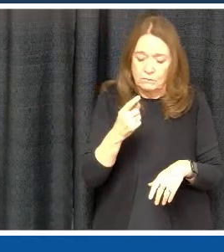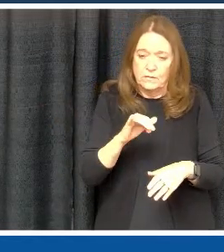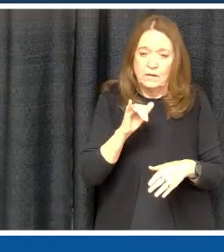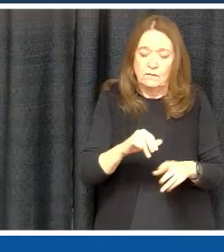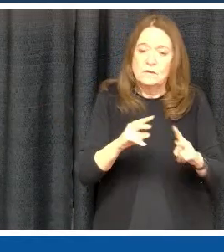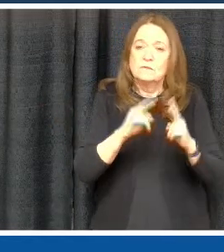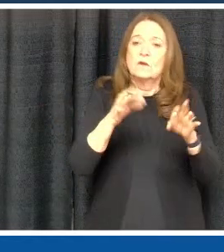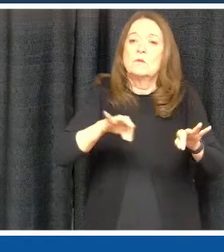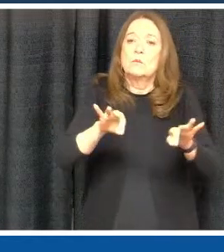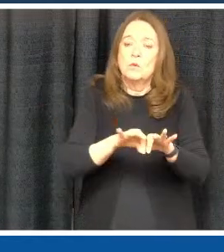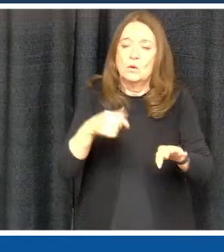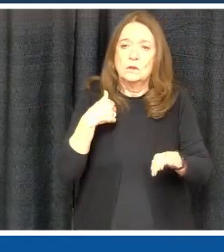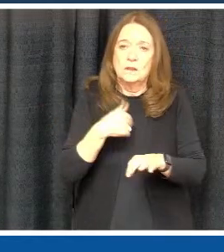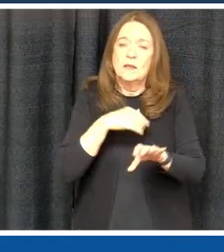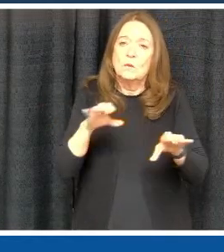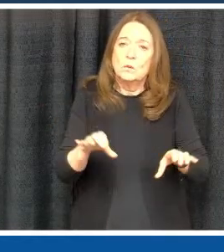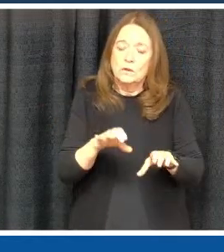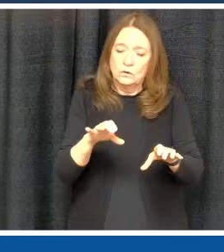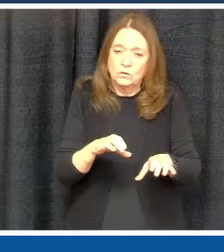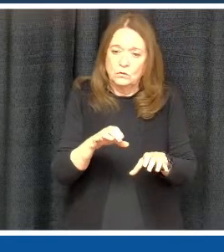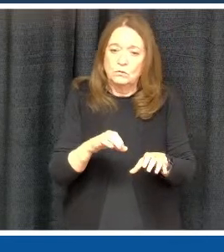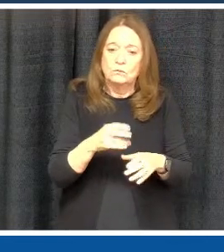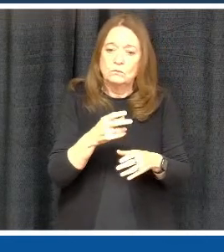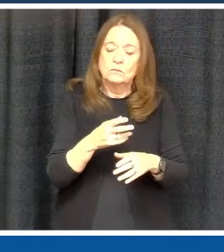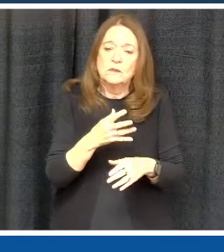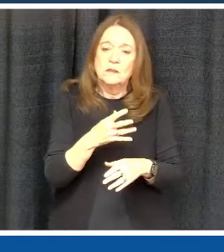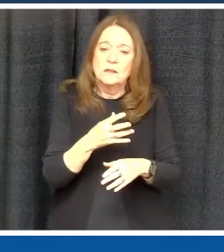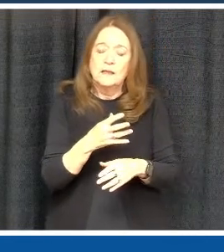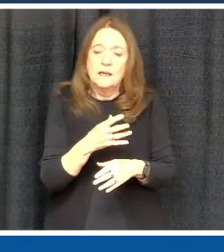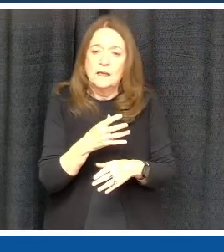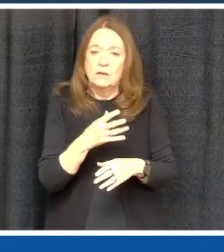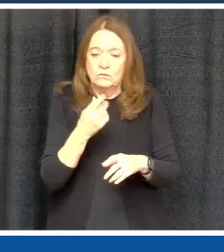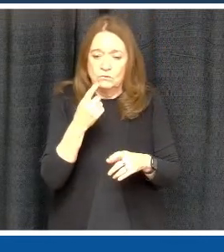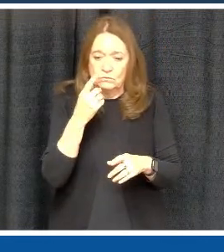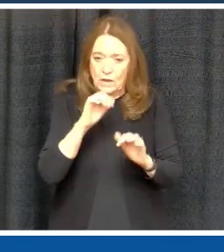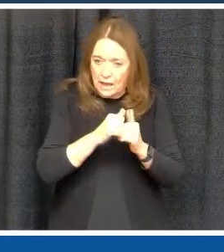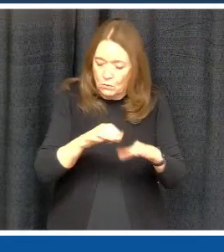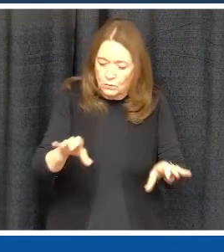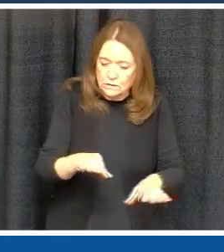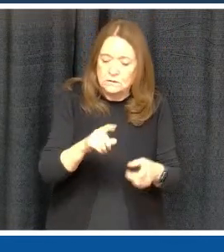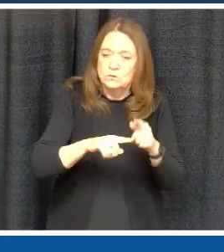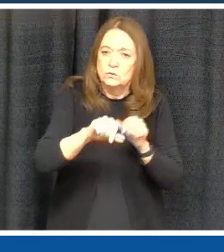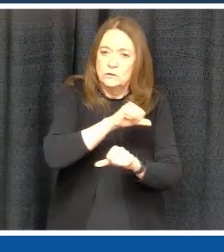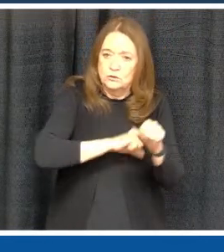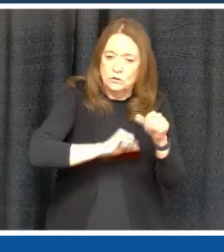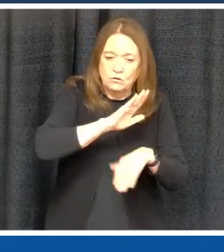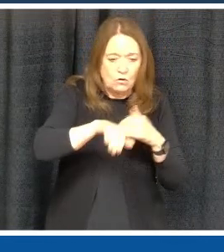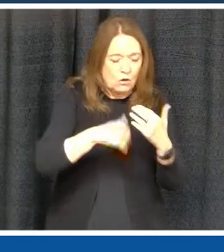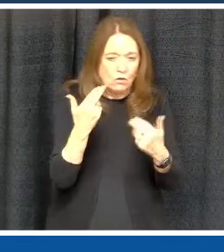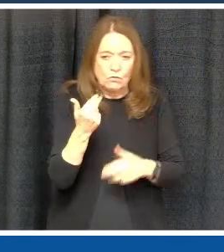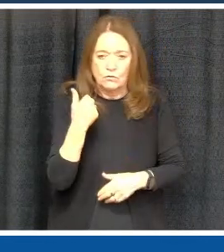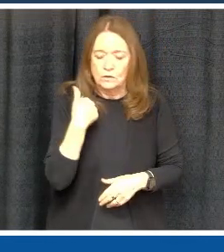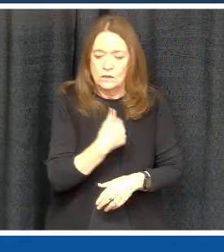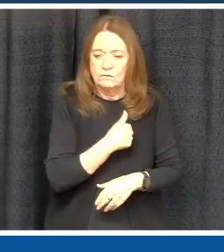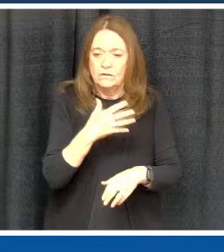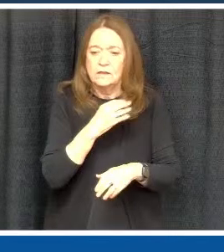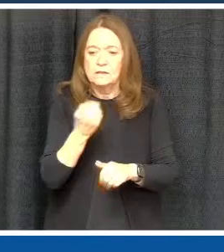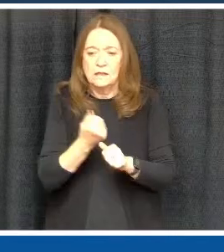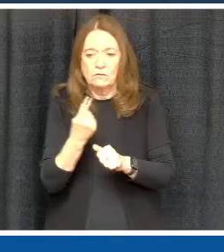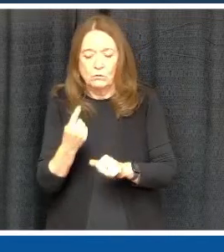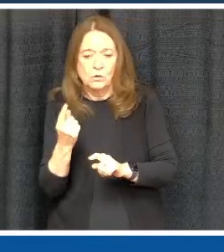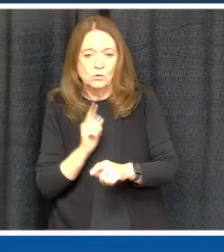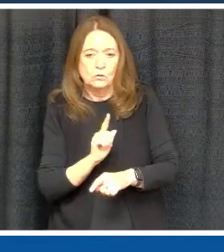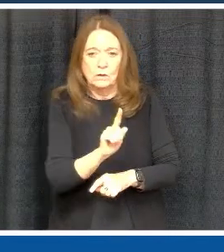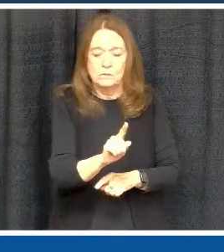very important that we do, both, like you said, to each other, all 13 of us, as well as everybody that comes up